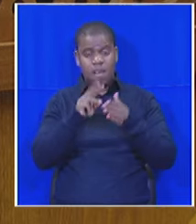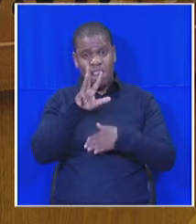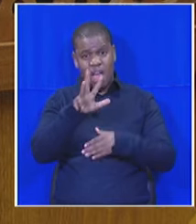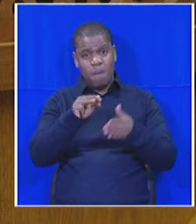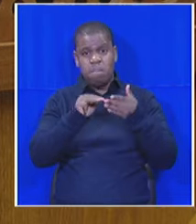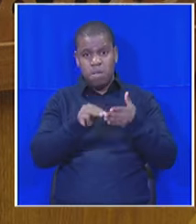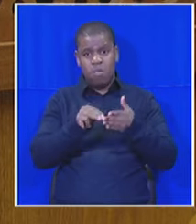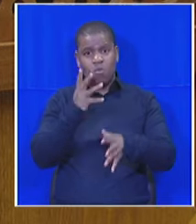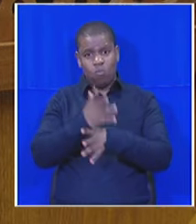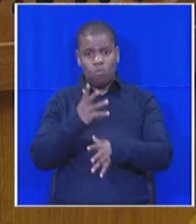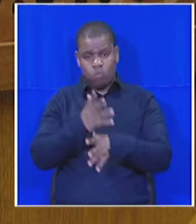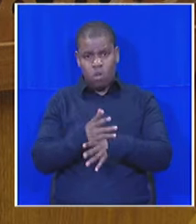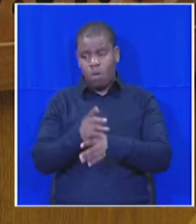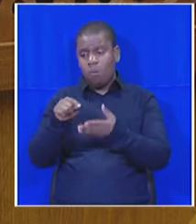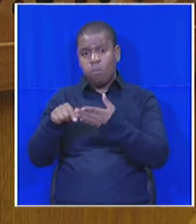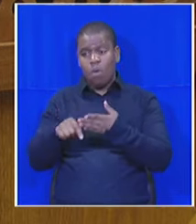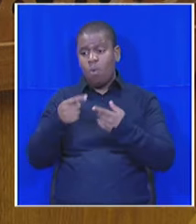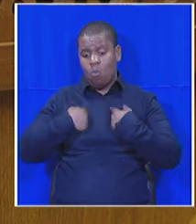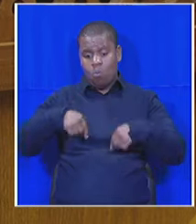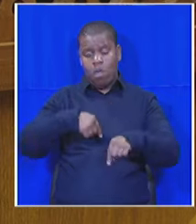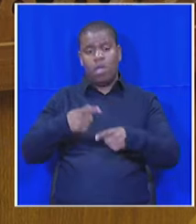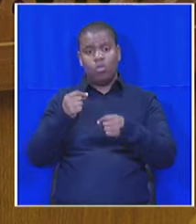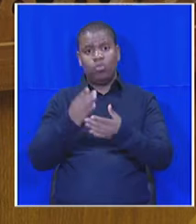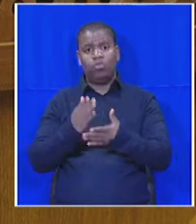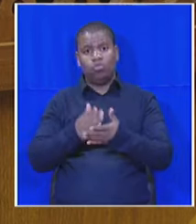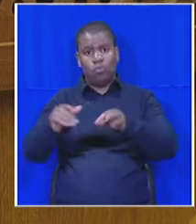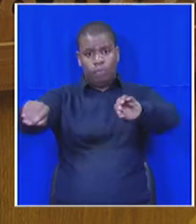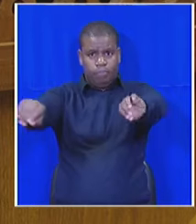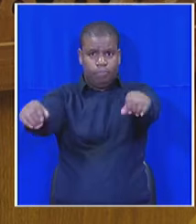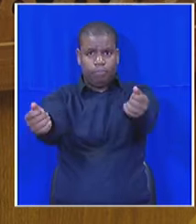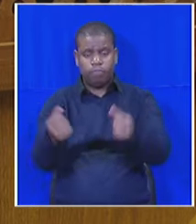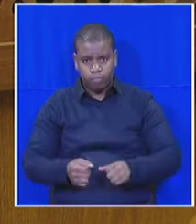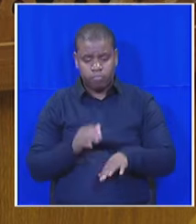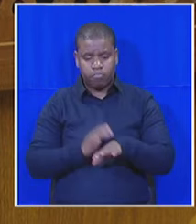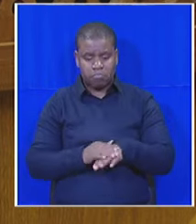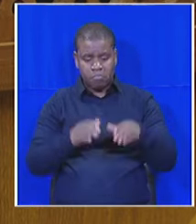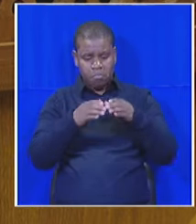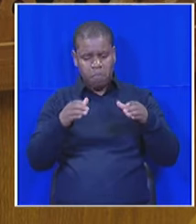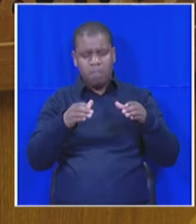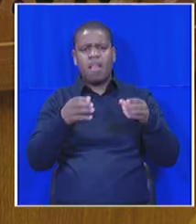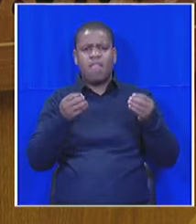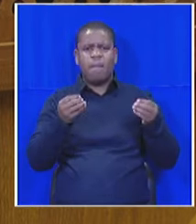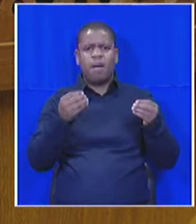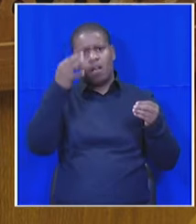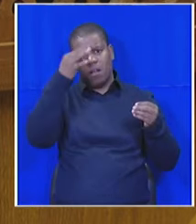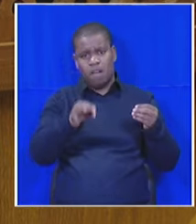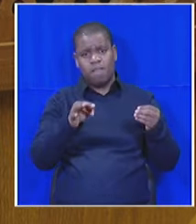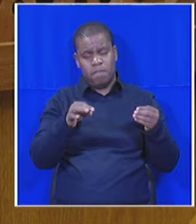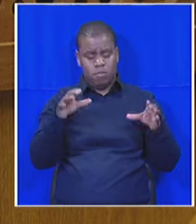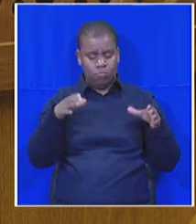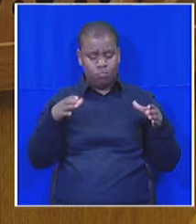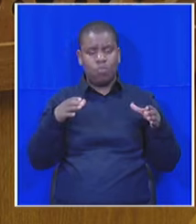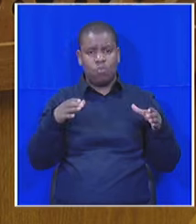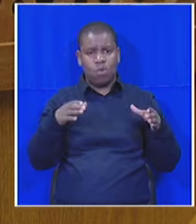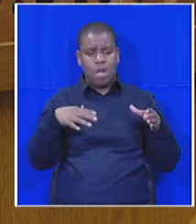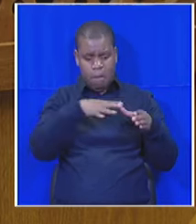Africans demand this of all of us in this parliament to trim this bloated government. Honorable Deputy Speaker,